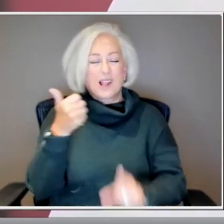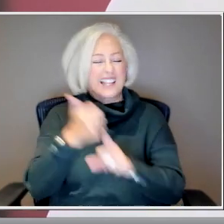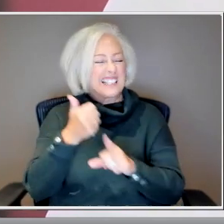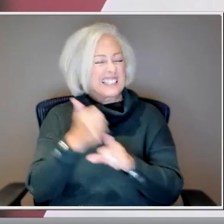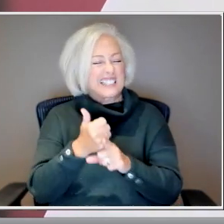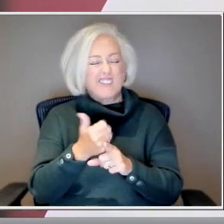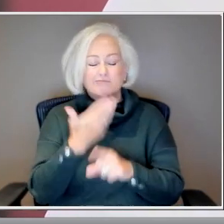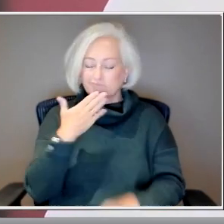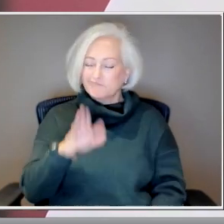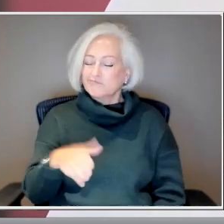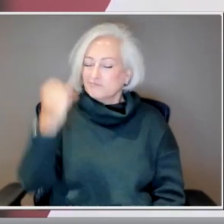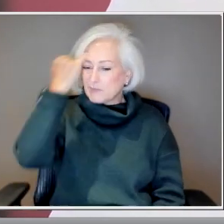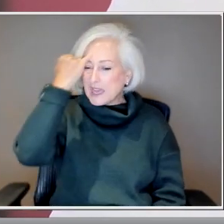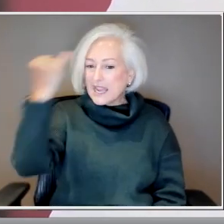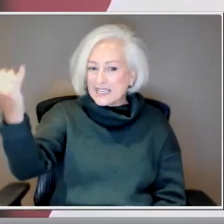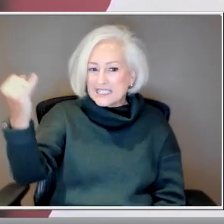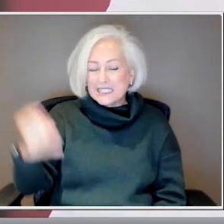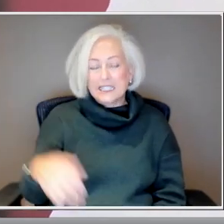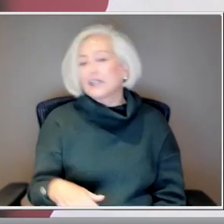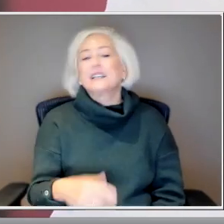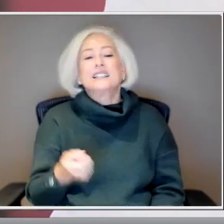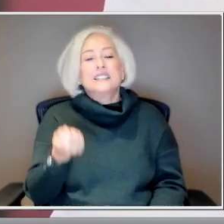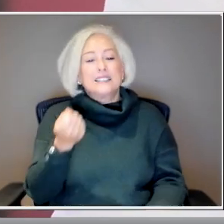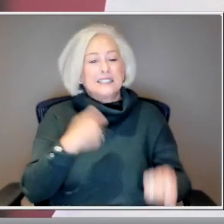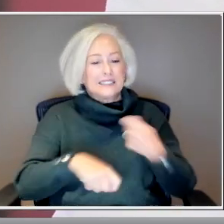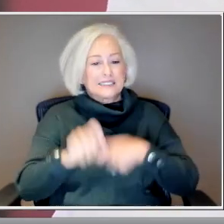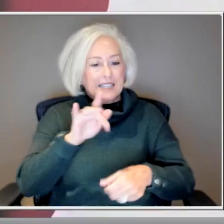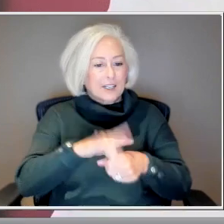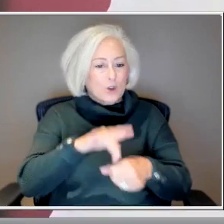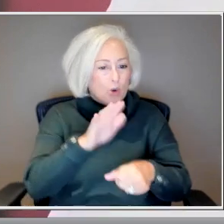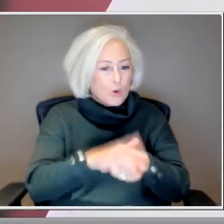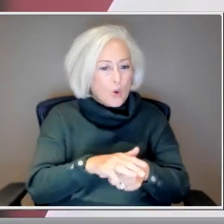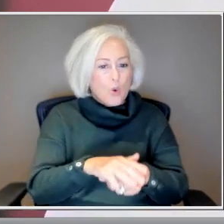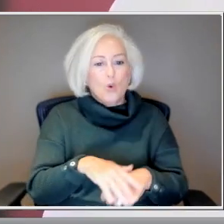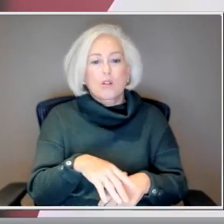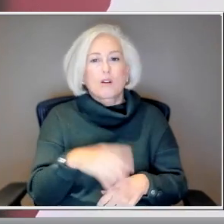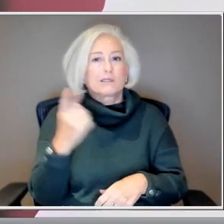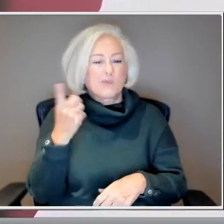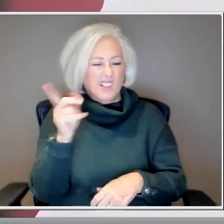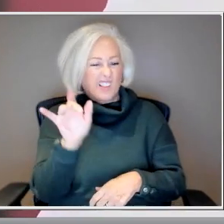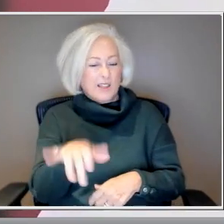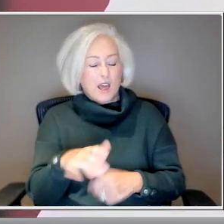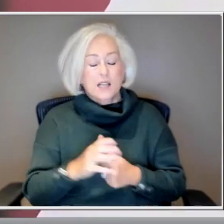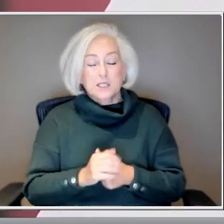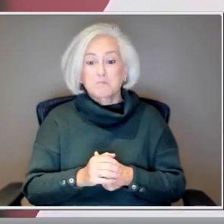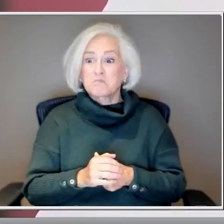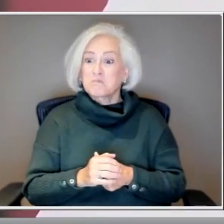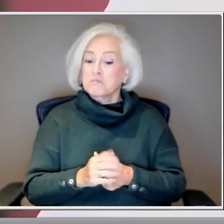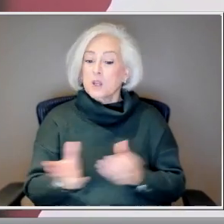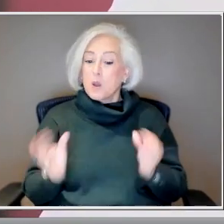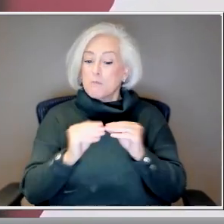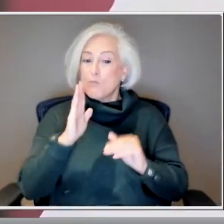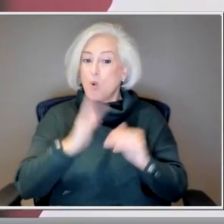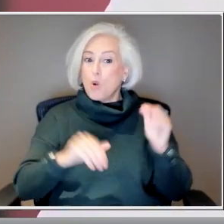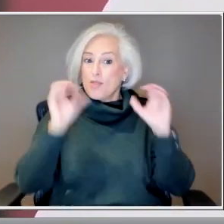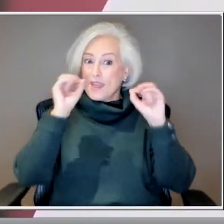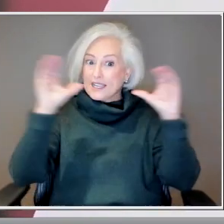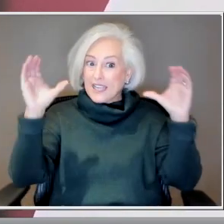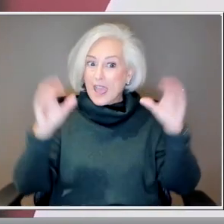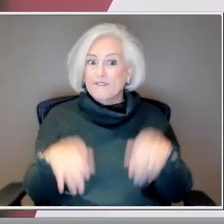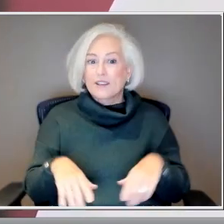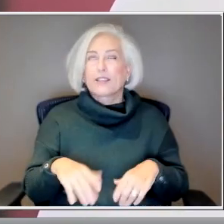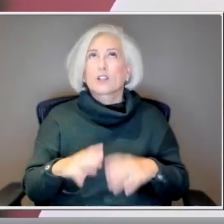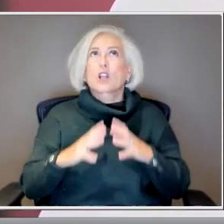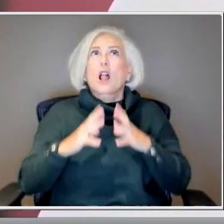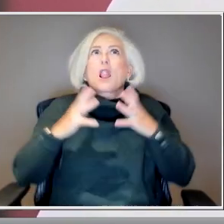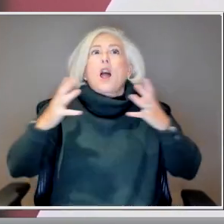than it's Coca-Cola or sodas with absolutely, caffeine? absolutely. I think there's a lot more than just the caffeine in there, and there's lots of caffeine.